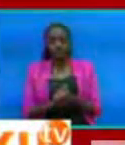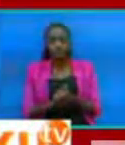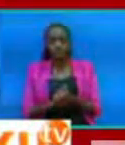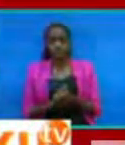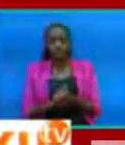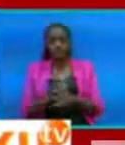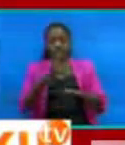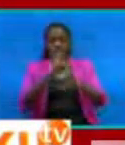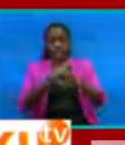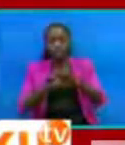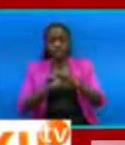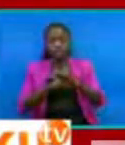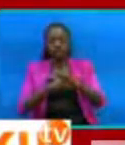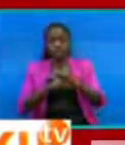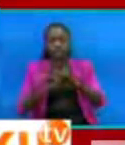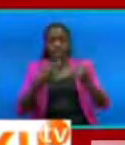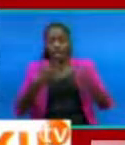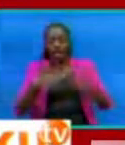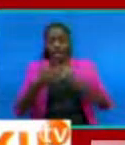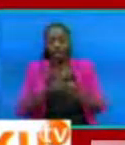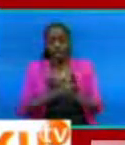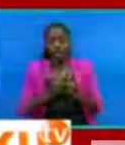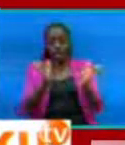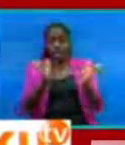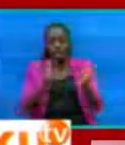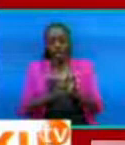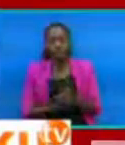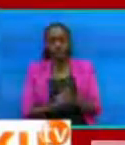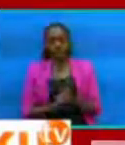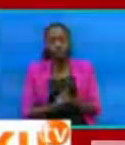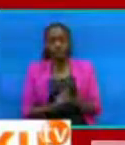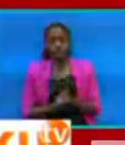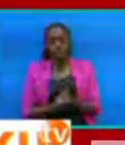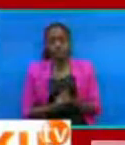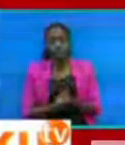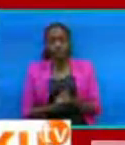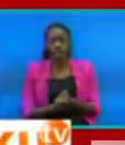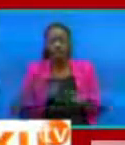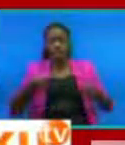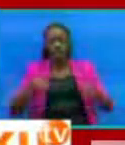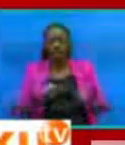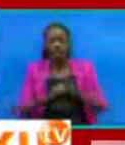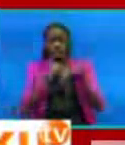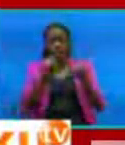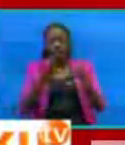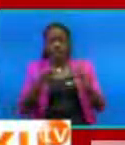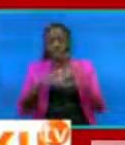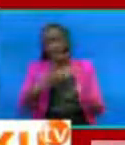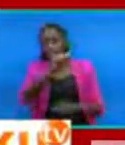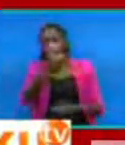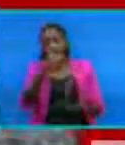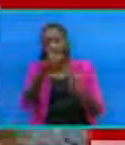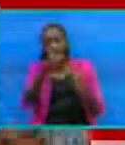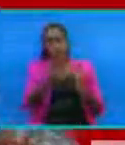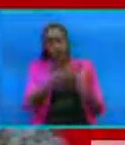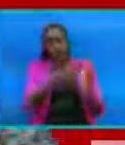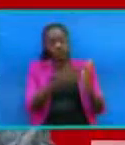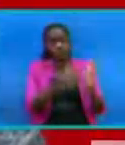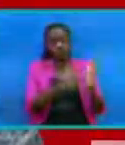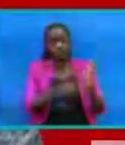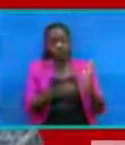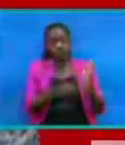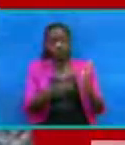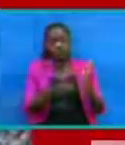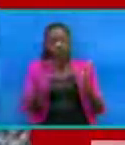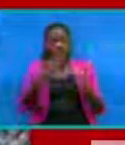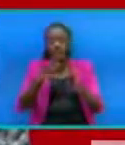until we are able to have the official opening, because we do not want to interrupt any presentation, and therefore